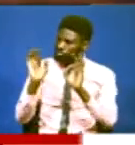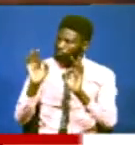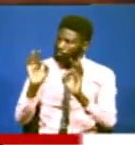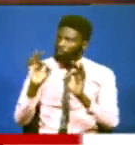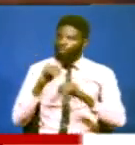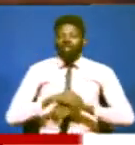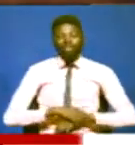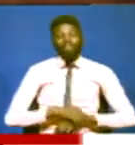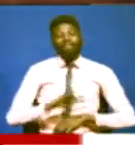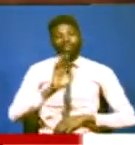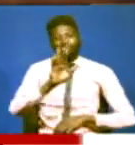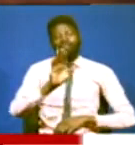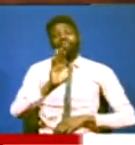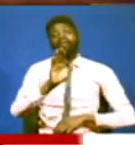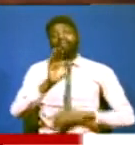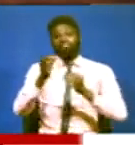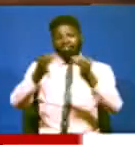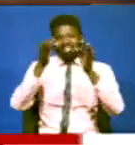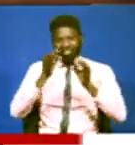let's go back to your statement, sir.